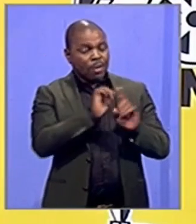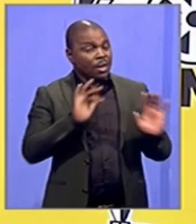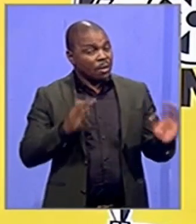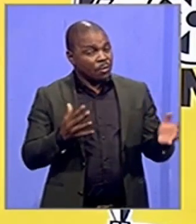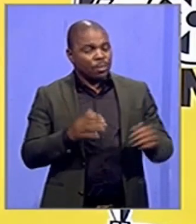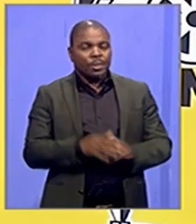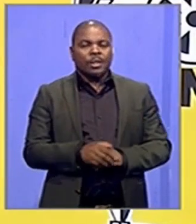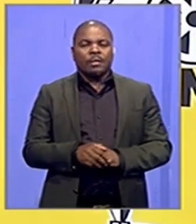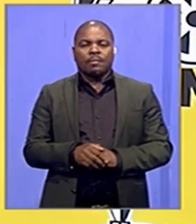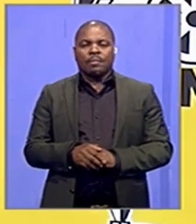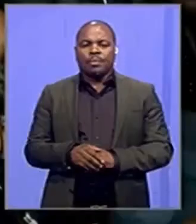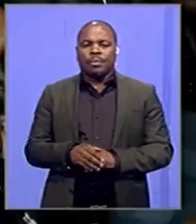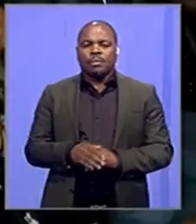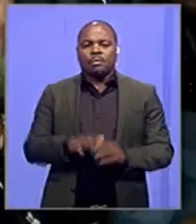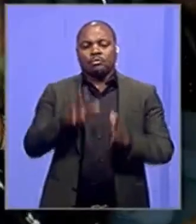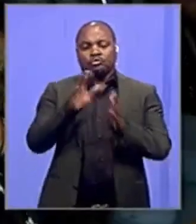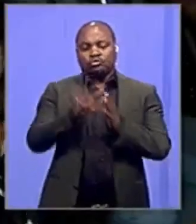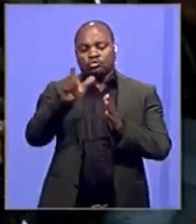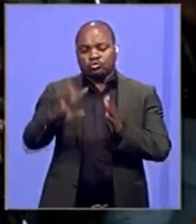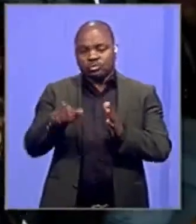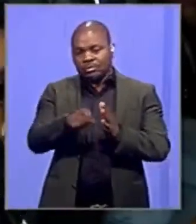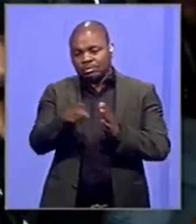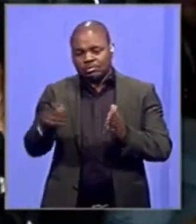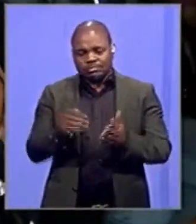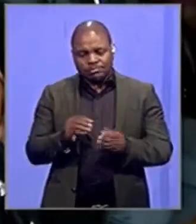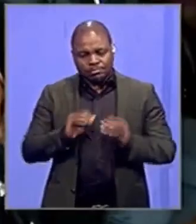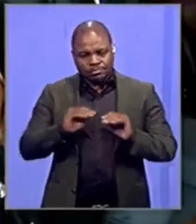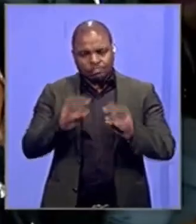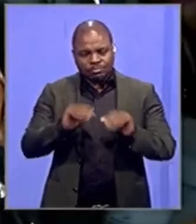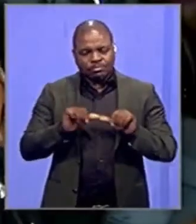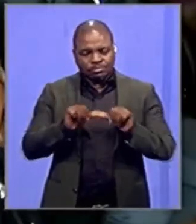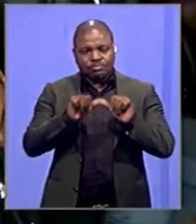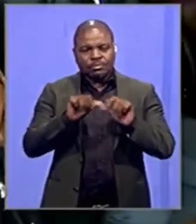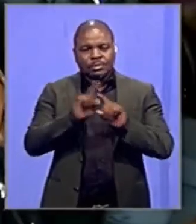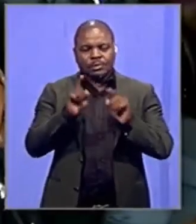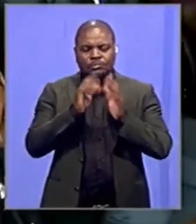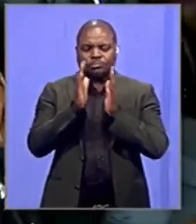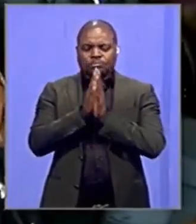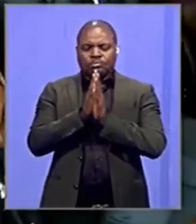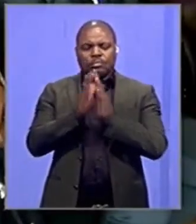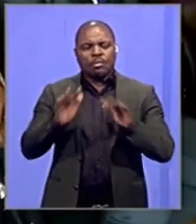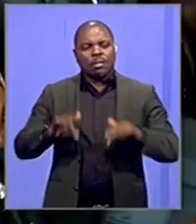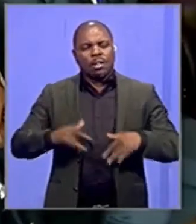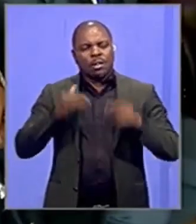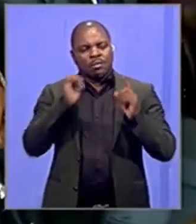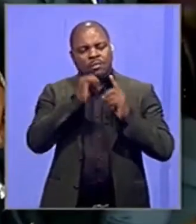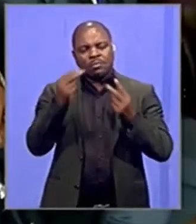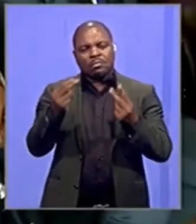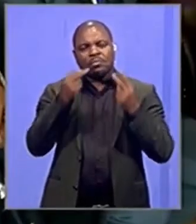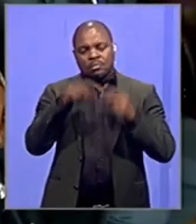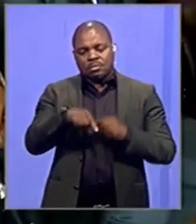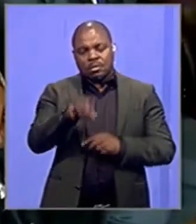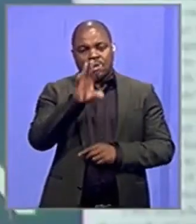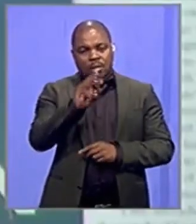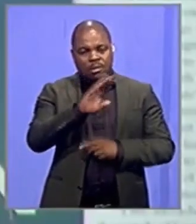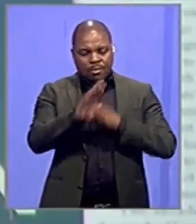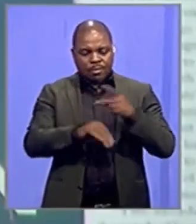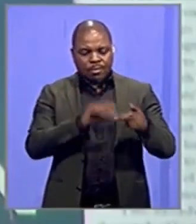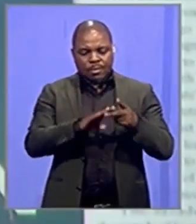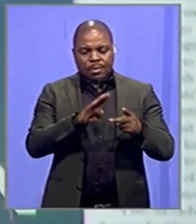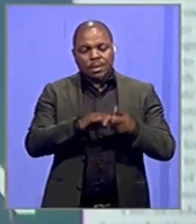bana ba kene school. Tirelo ya segopotso ya ga Makgoe e tla tshwarwa ka la bone mme ene o tla fitlhiwa